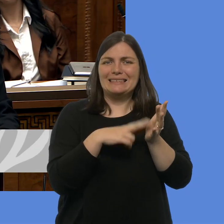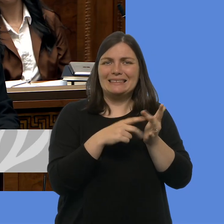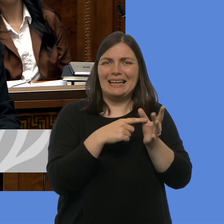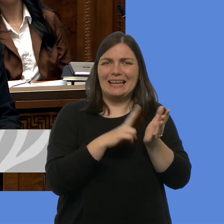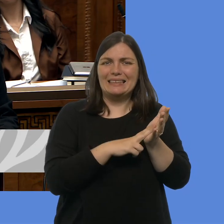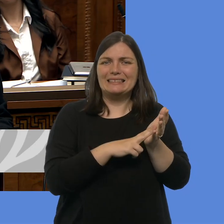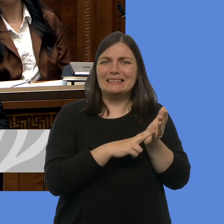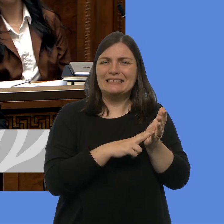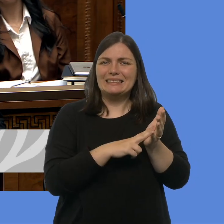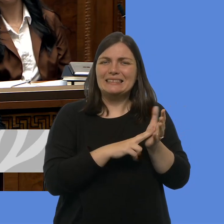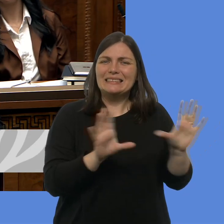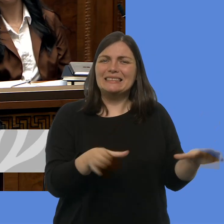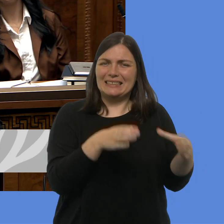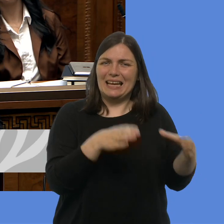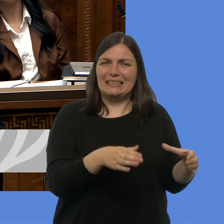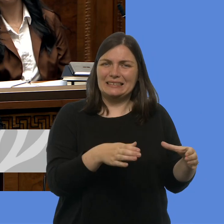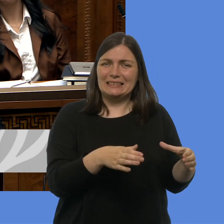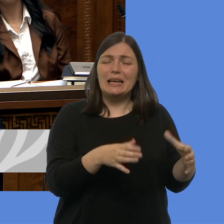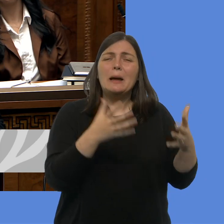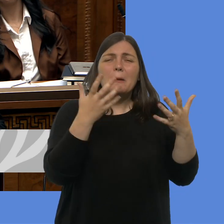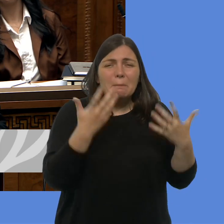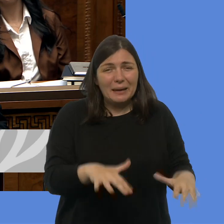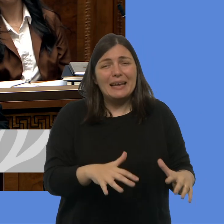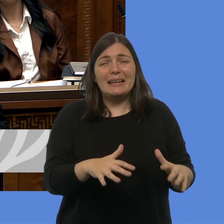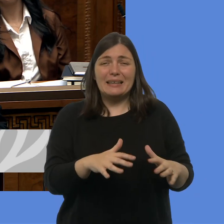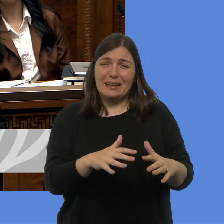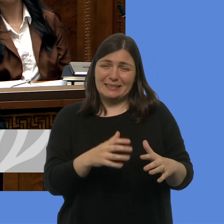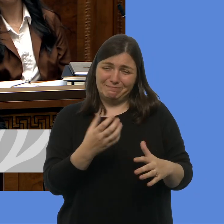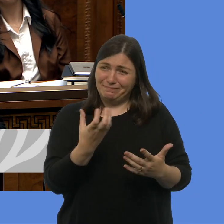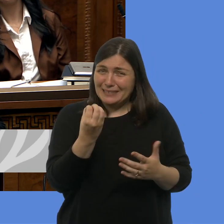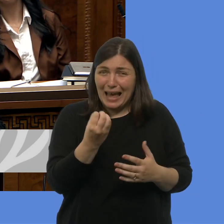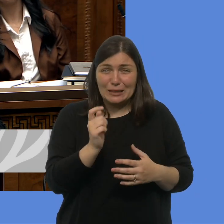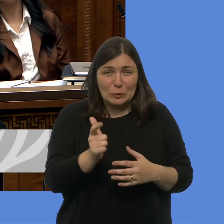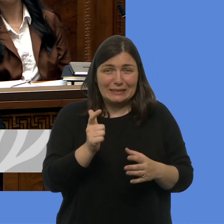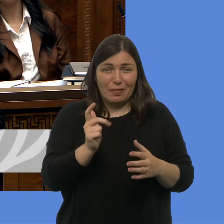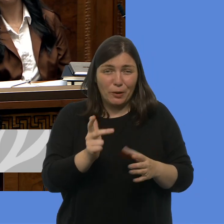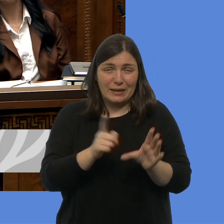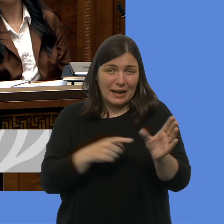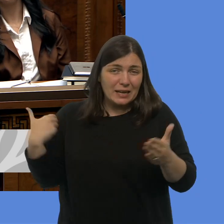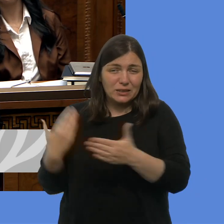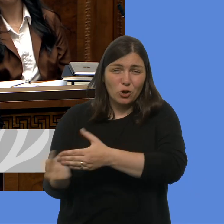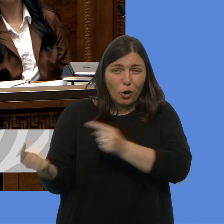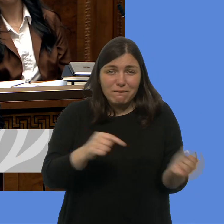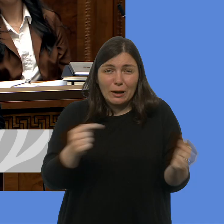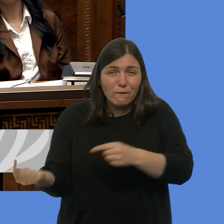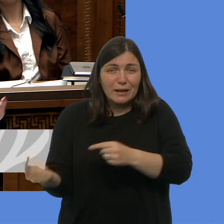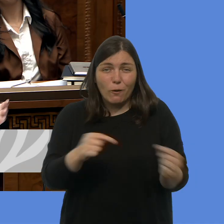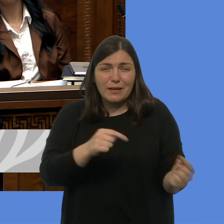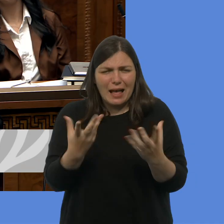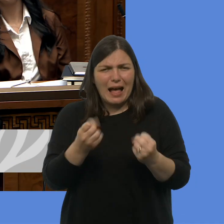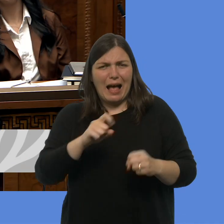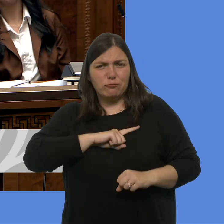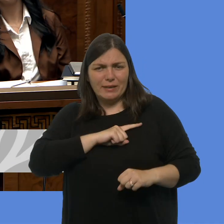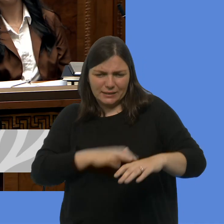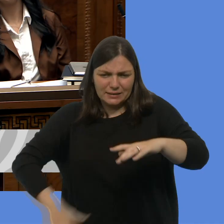know, the root causes of the decades-long conflict between Palestine and Israel, must now be addressed, and this opportunity must be taken. But that also has